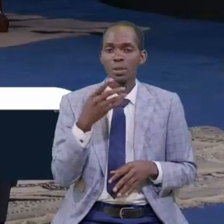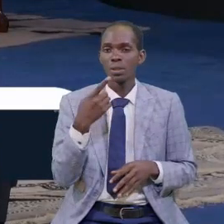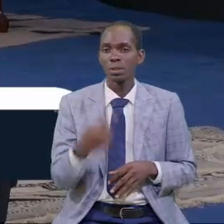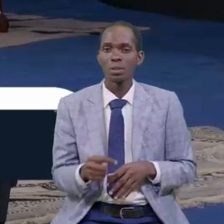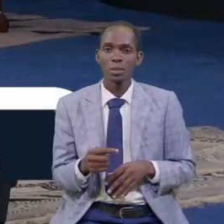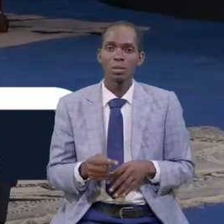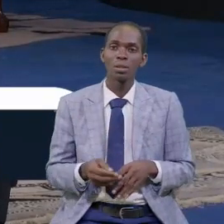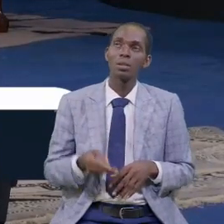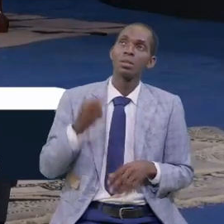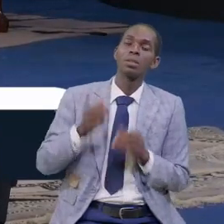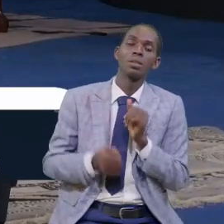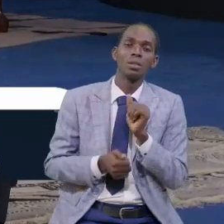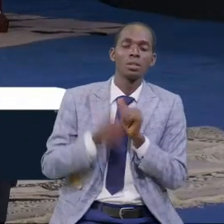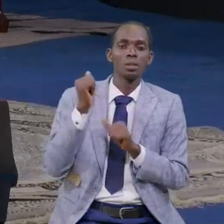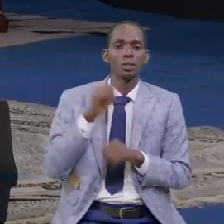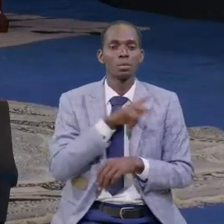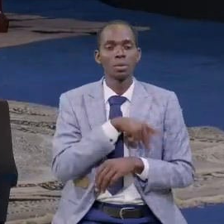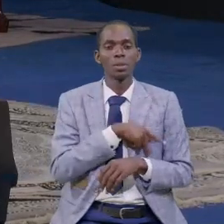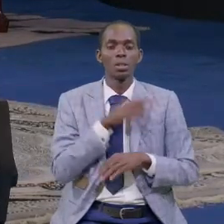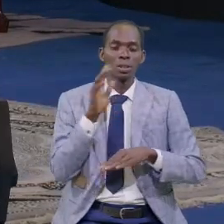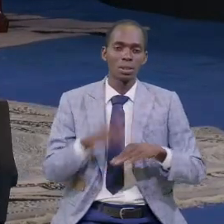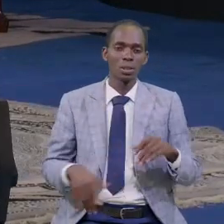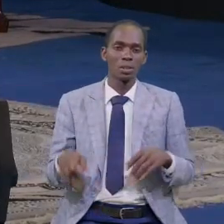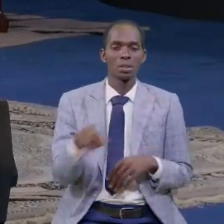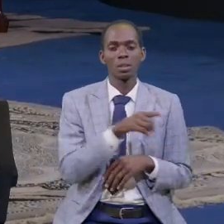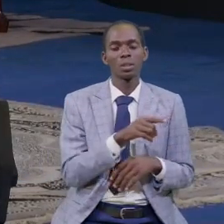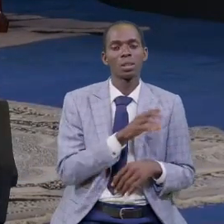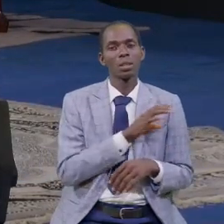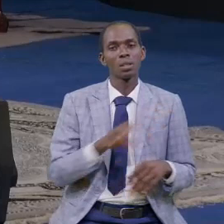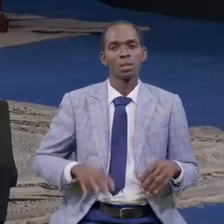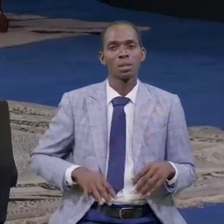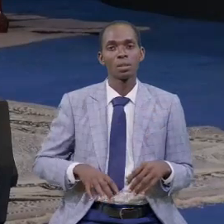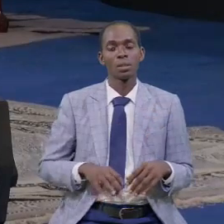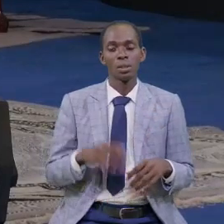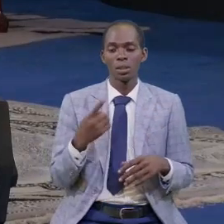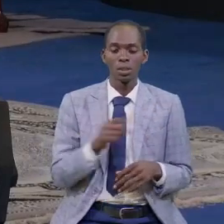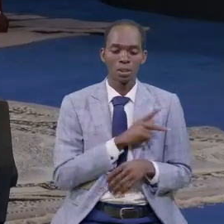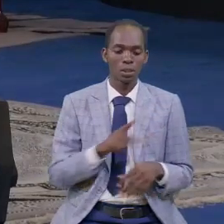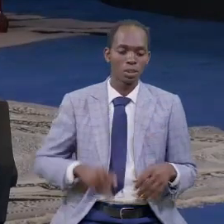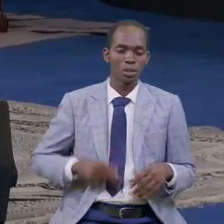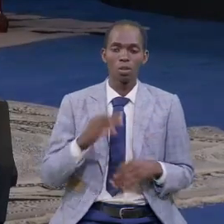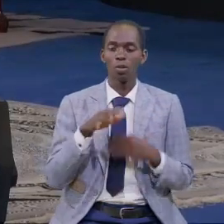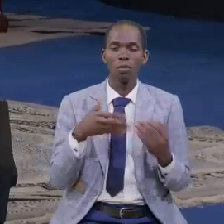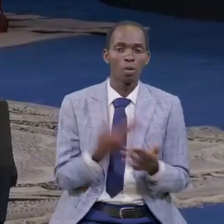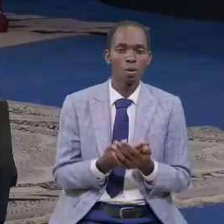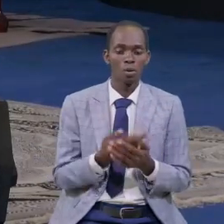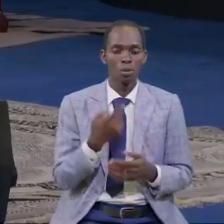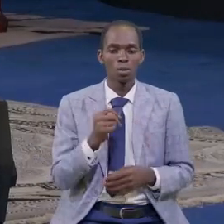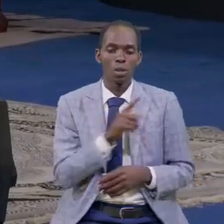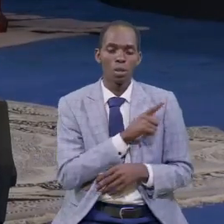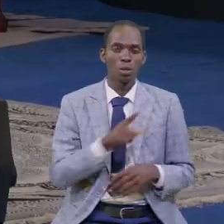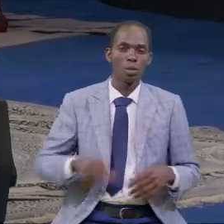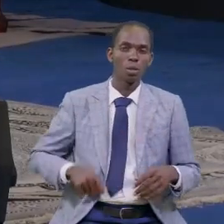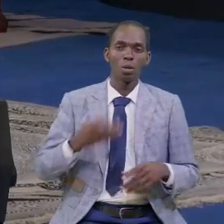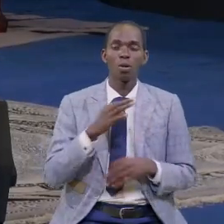the Christ, the King, King of Kings, Lord of Lords, is the